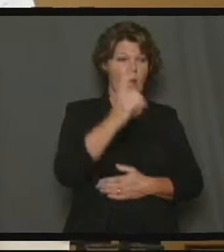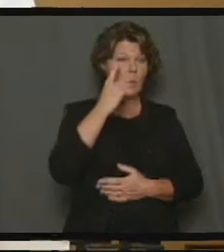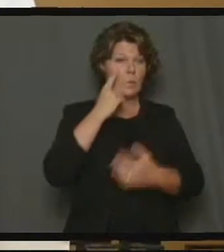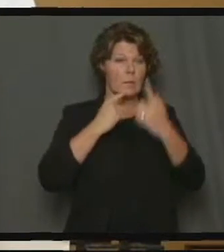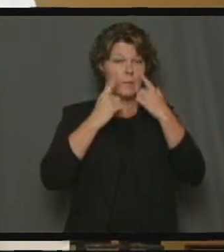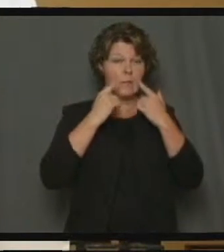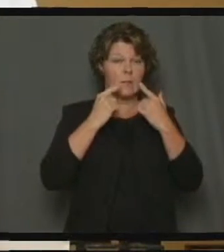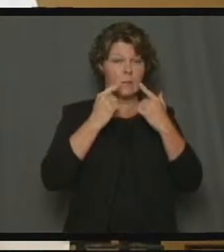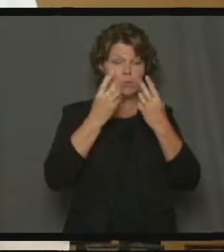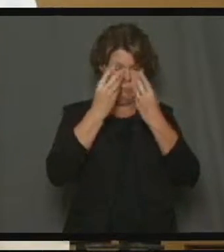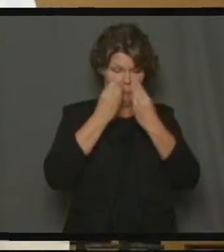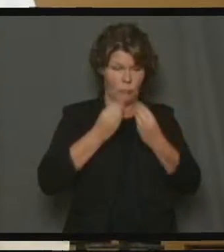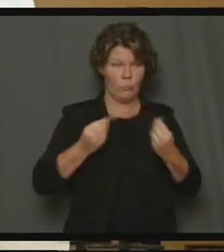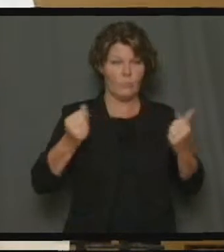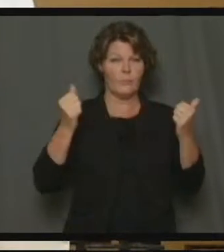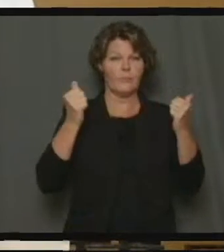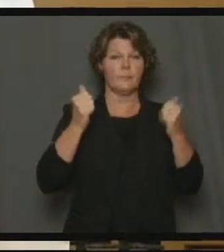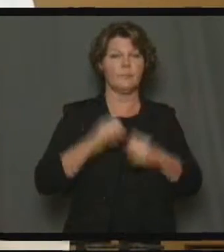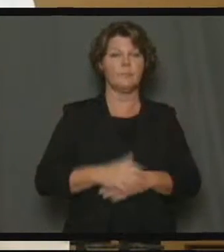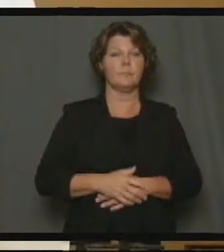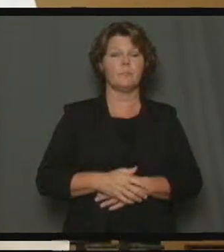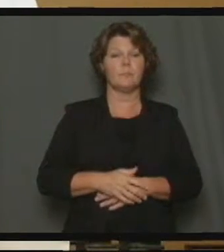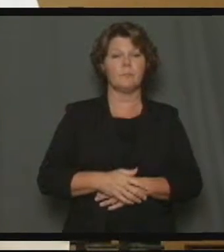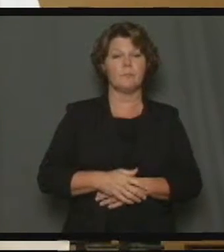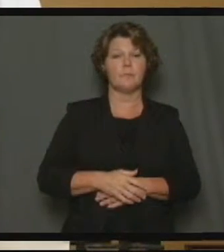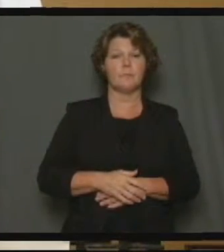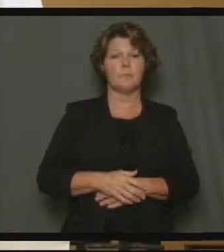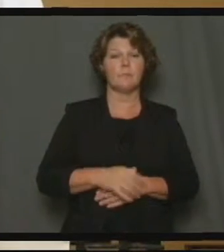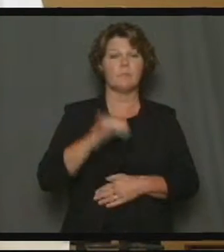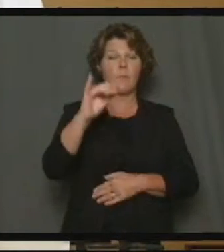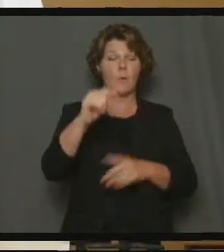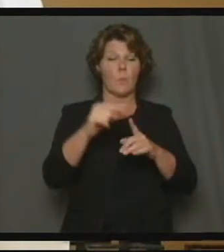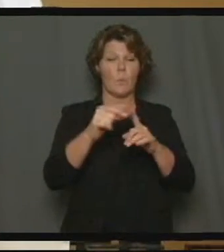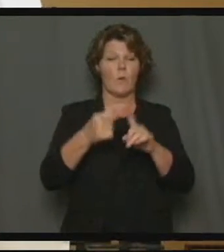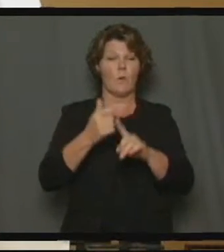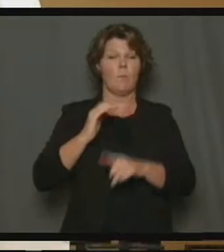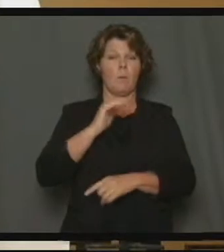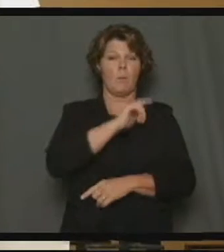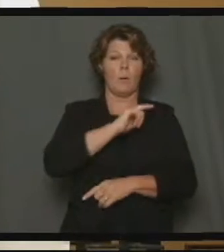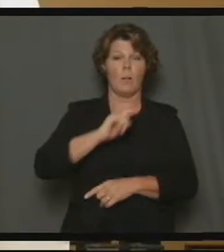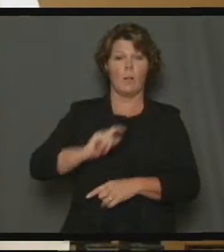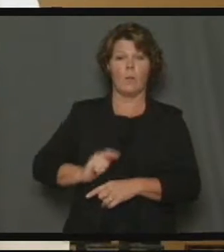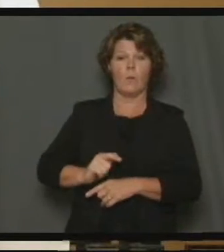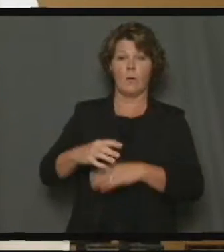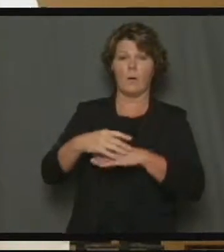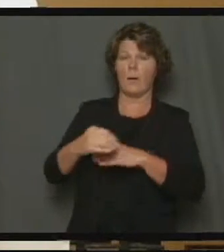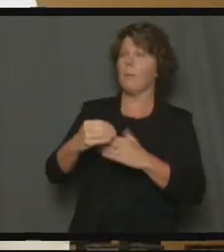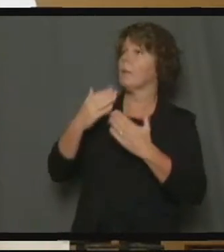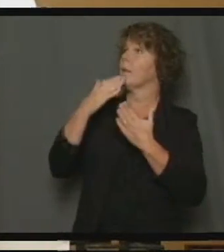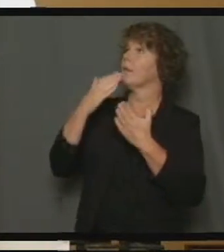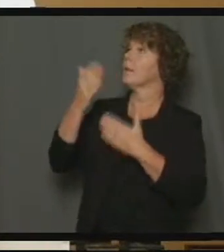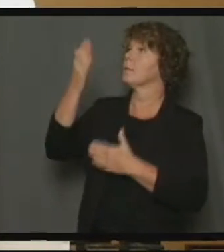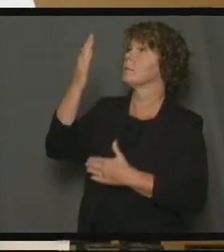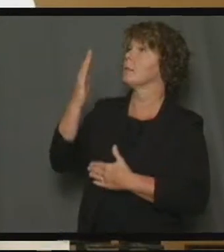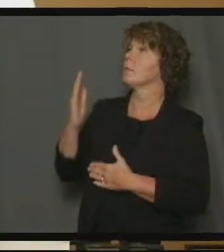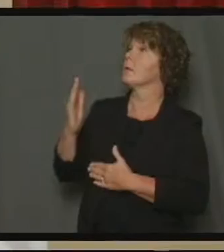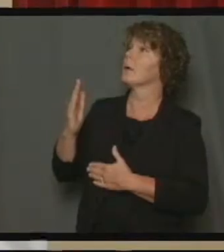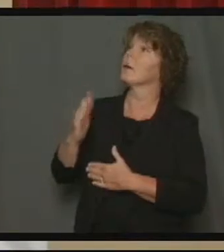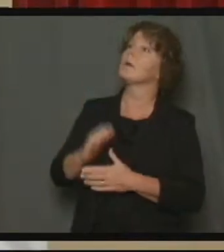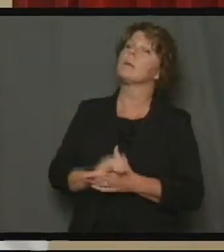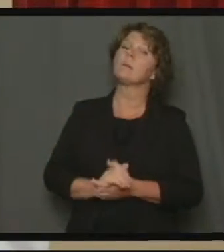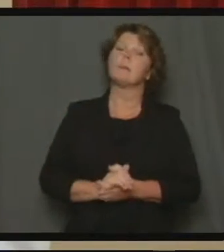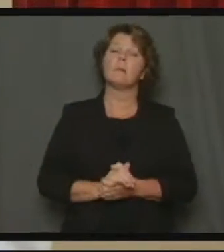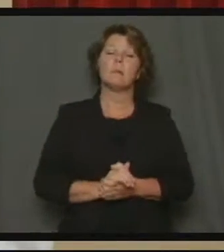tear from their eyes." This is the word of the Lord. Thanks be to God.